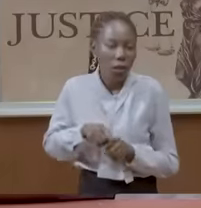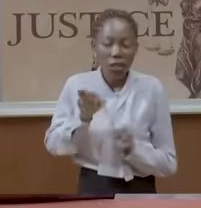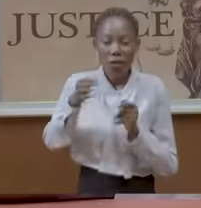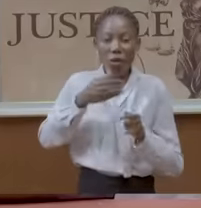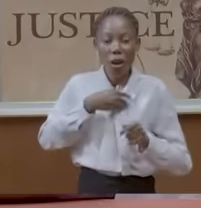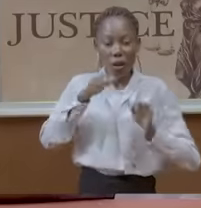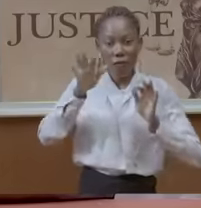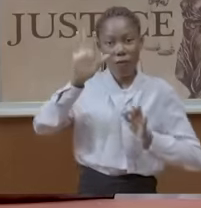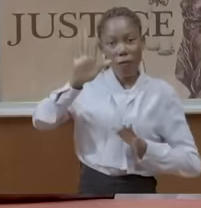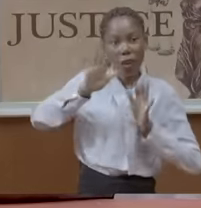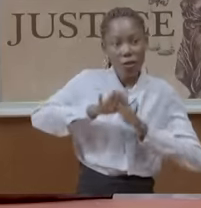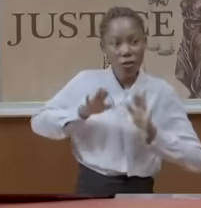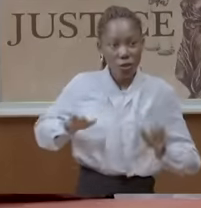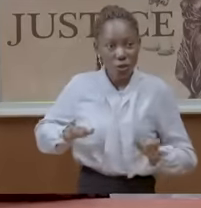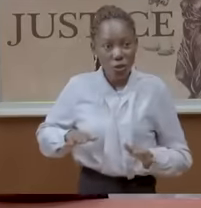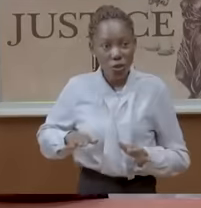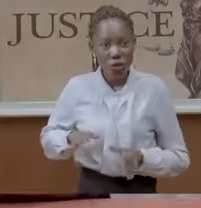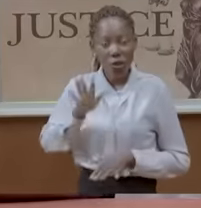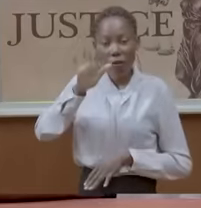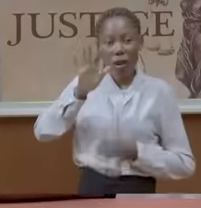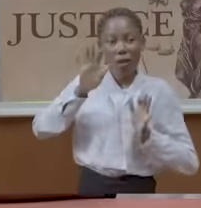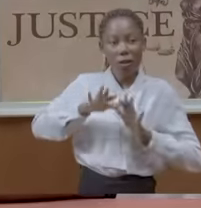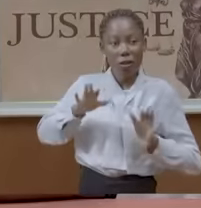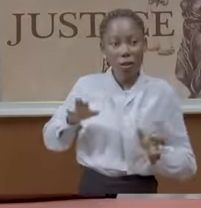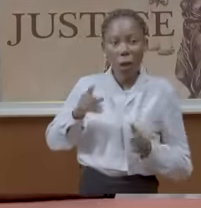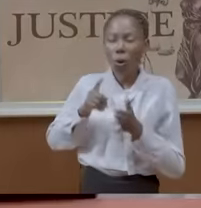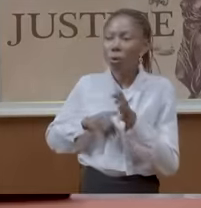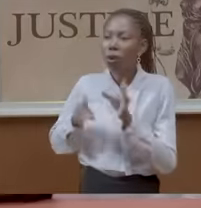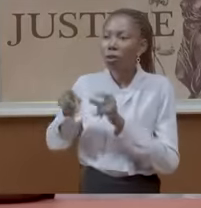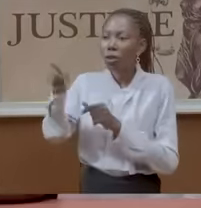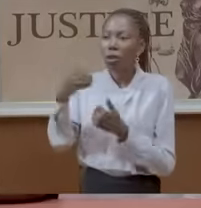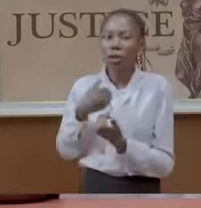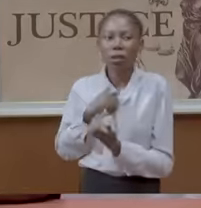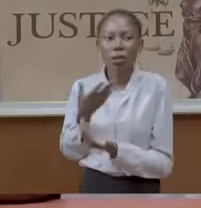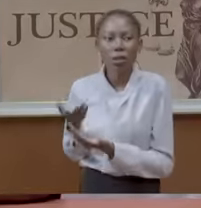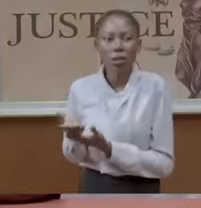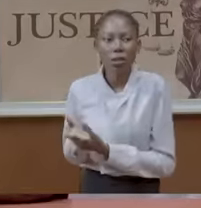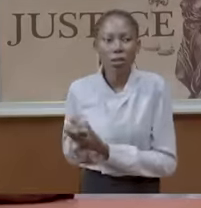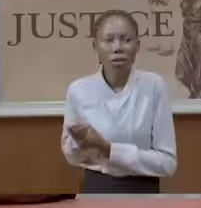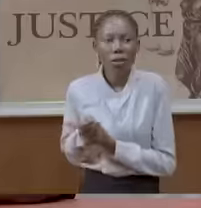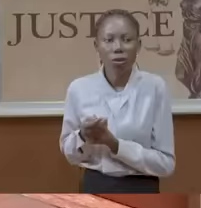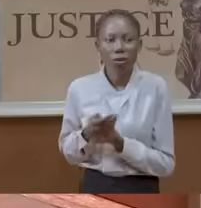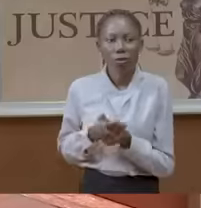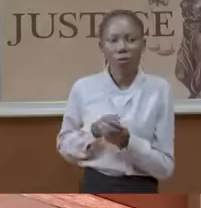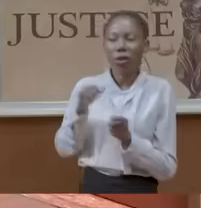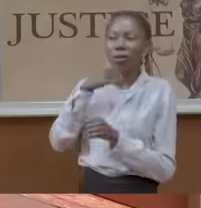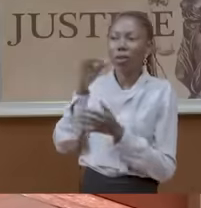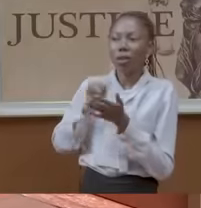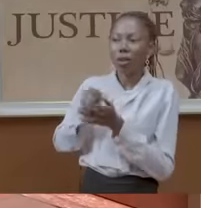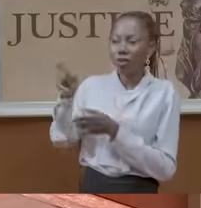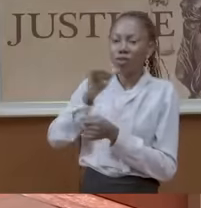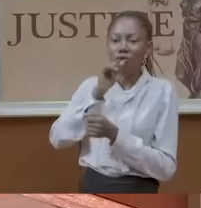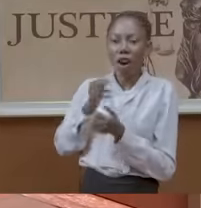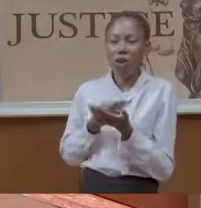5 children or you should be working. 5 kids, what does it do? There are other things I'm going to address. It's not as if you are a saint